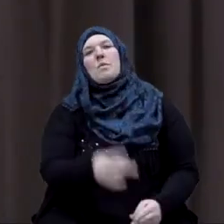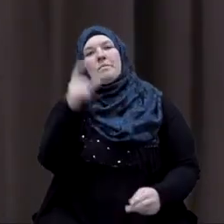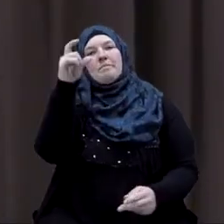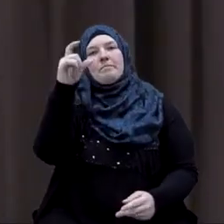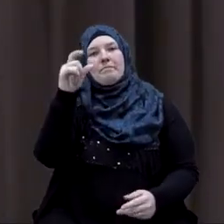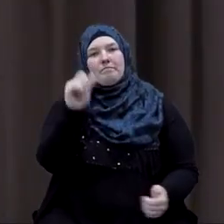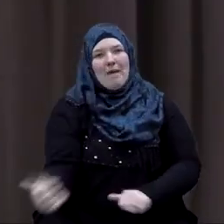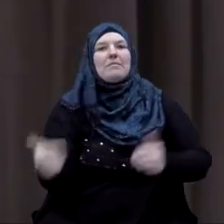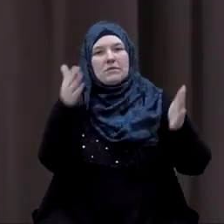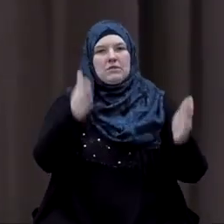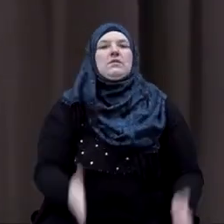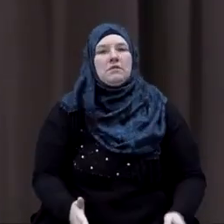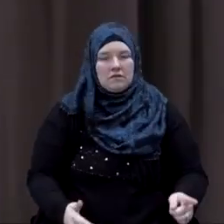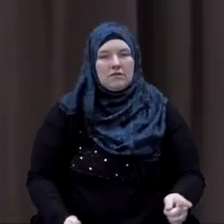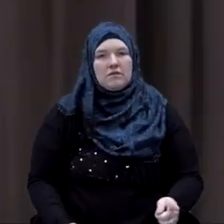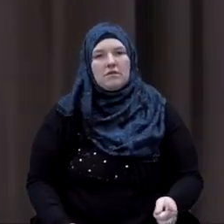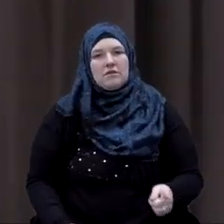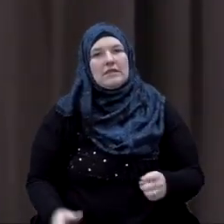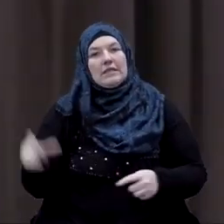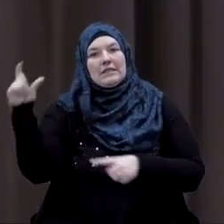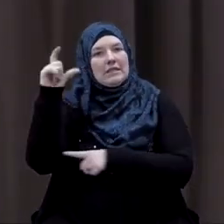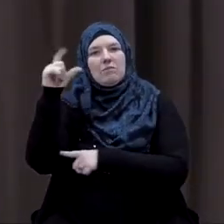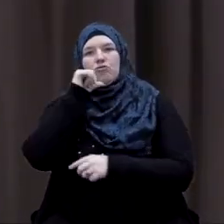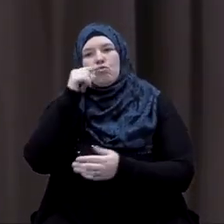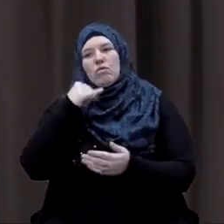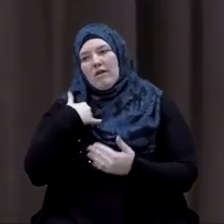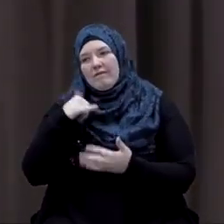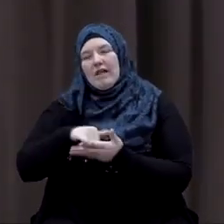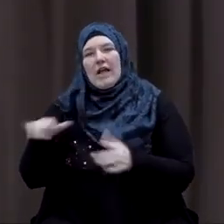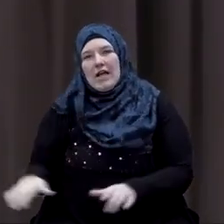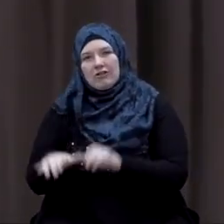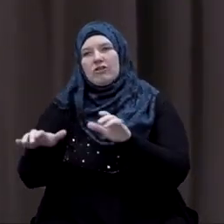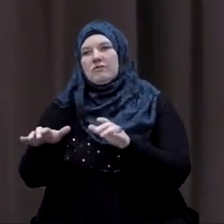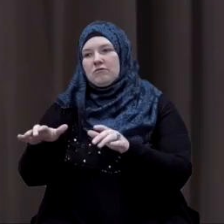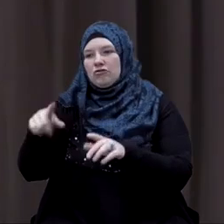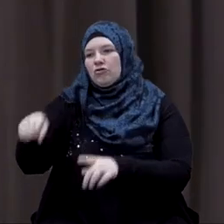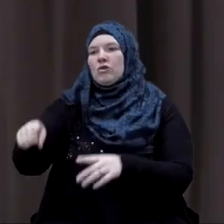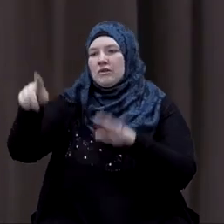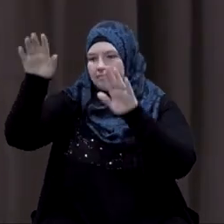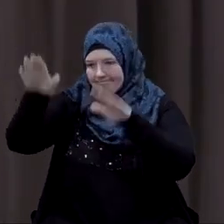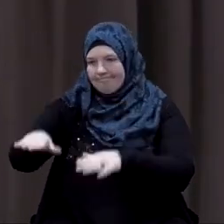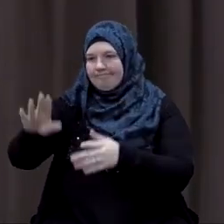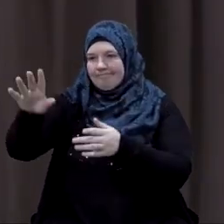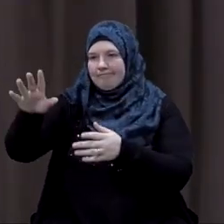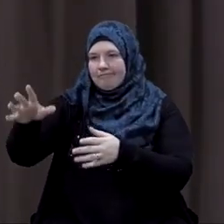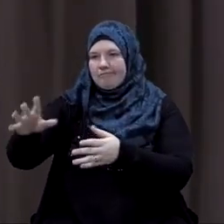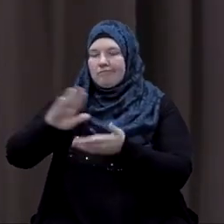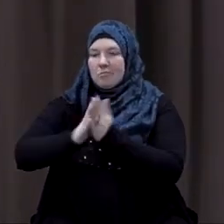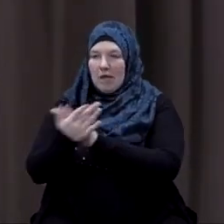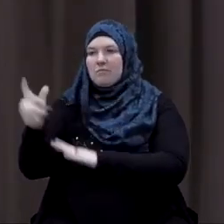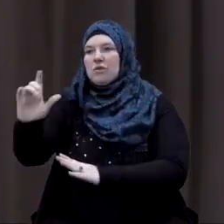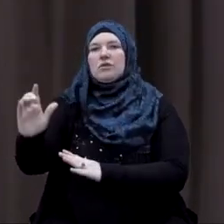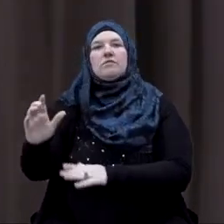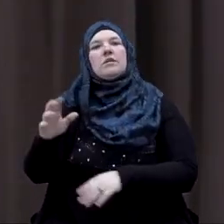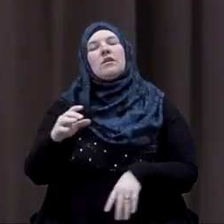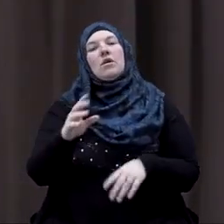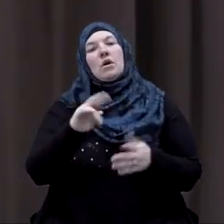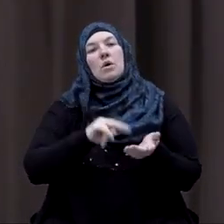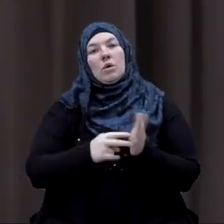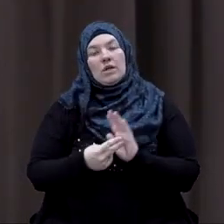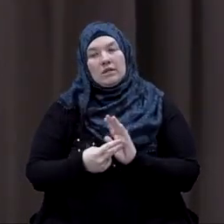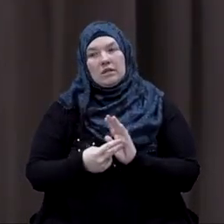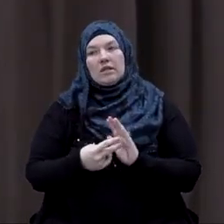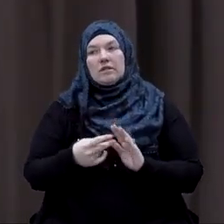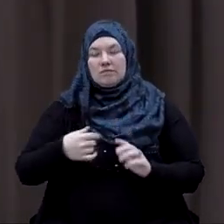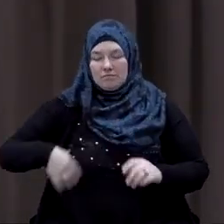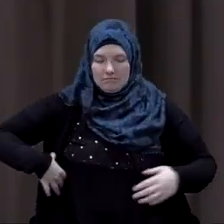Finished. There is no such a thing in Islam. Islam is not a religion that you inherit.